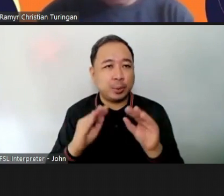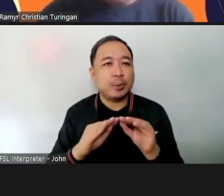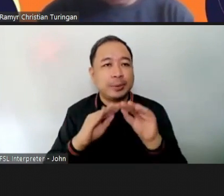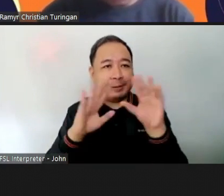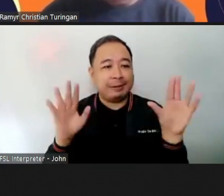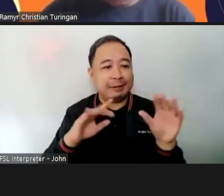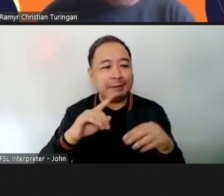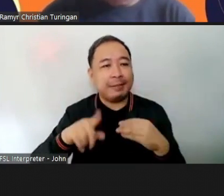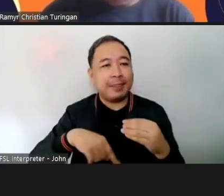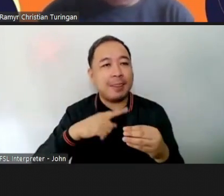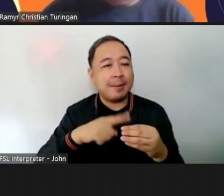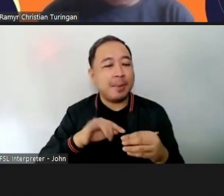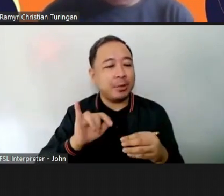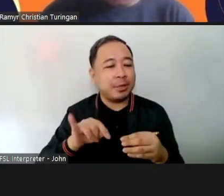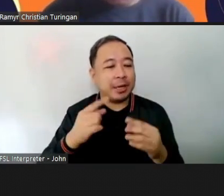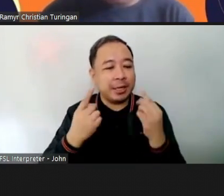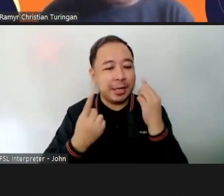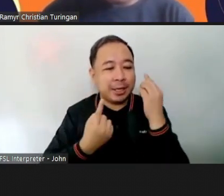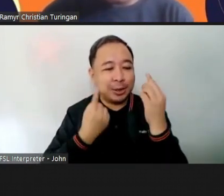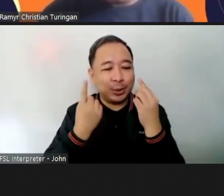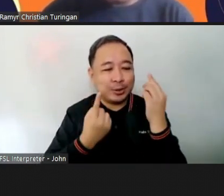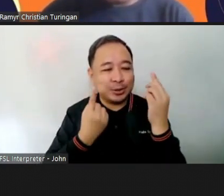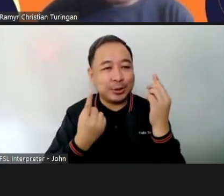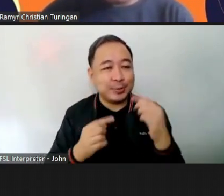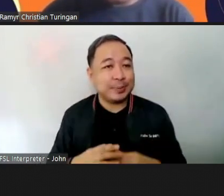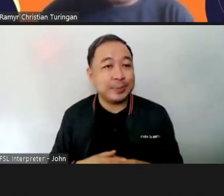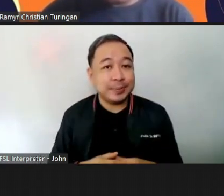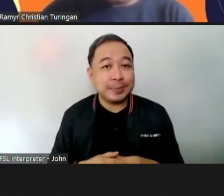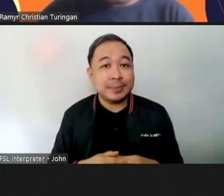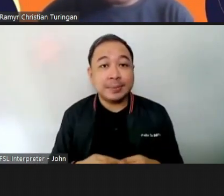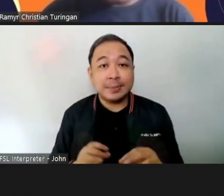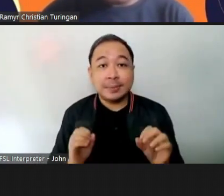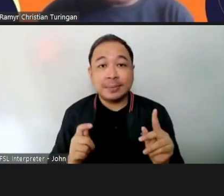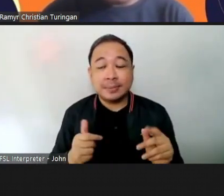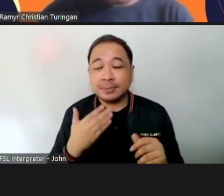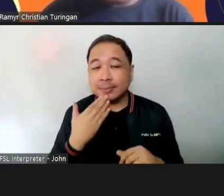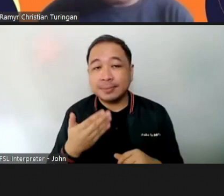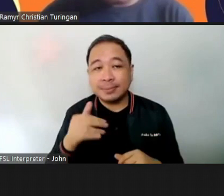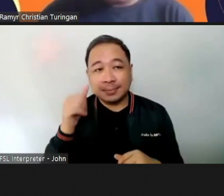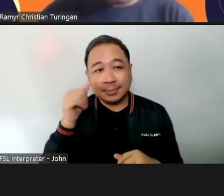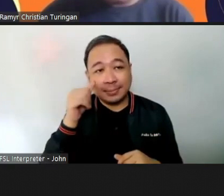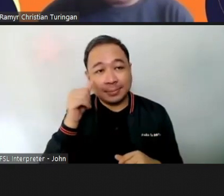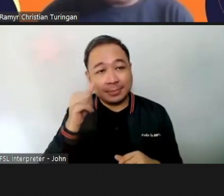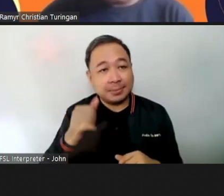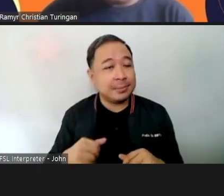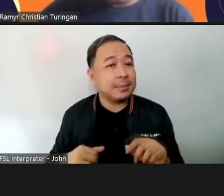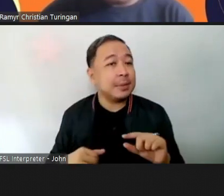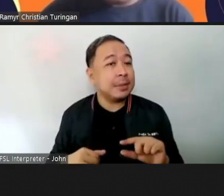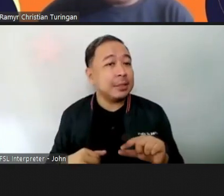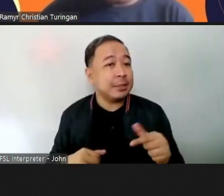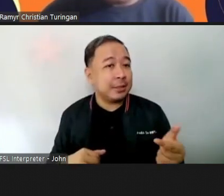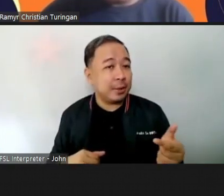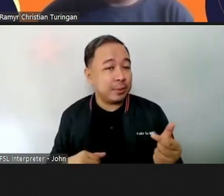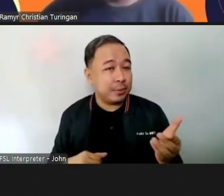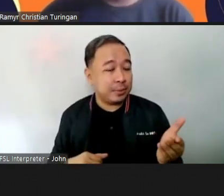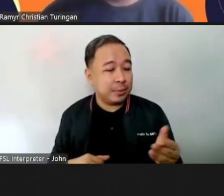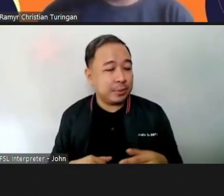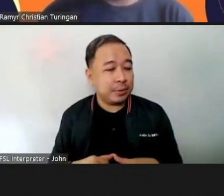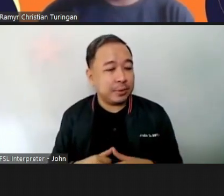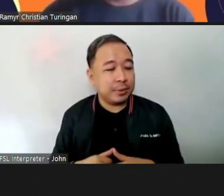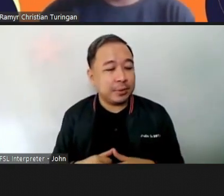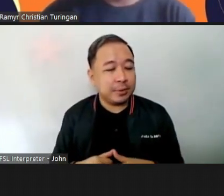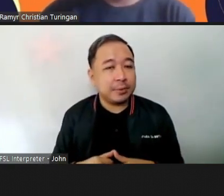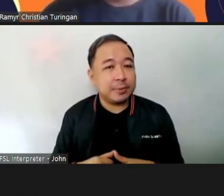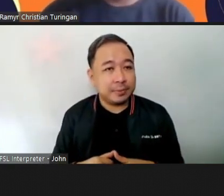regards to that concern. Now, again, thank you, Ojel. Thank you. May I call on